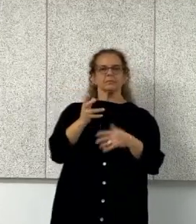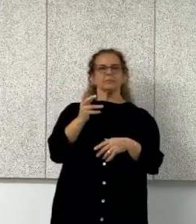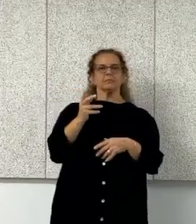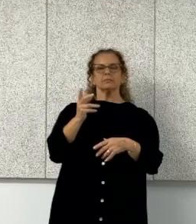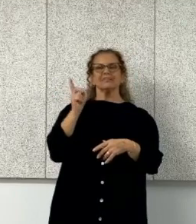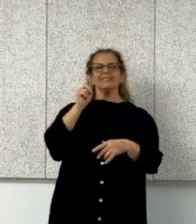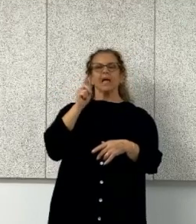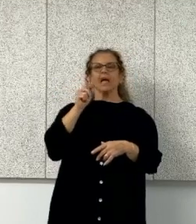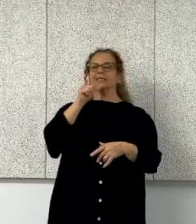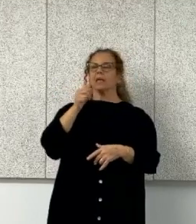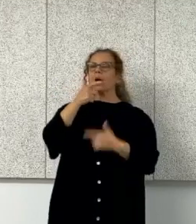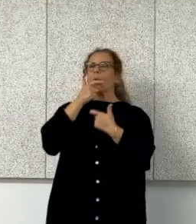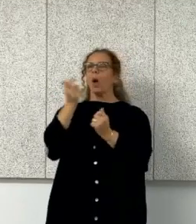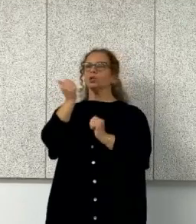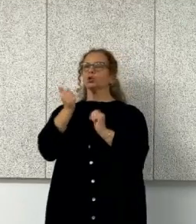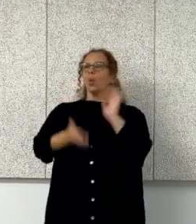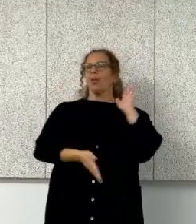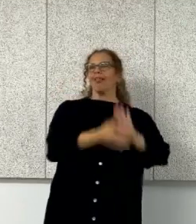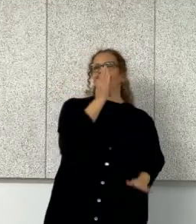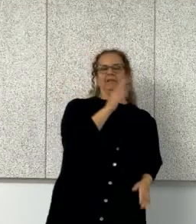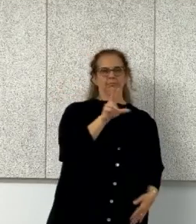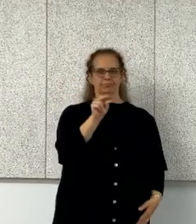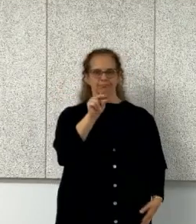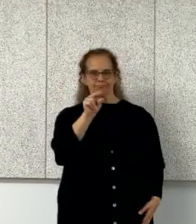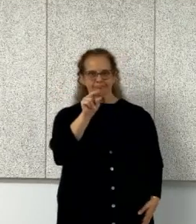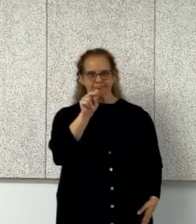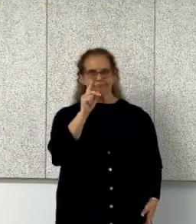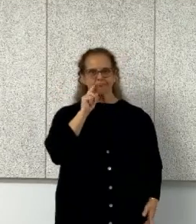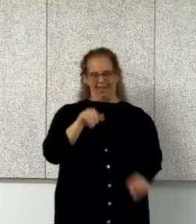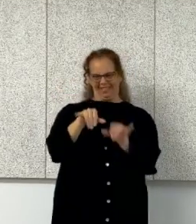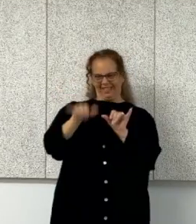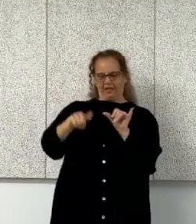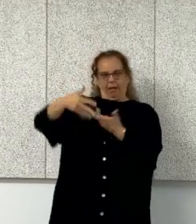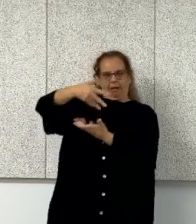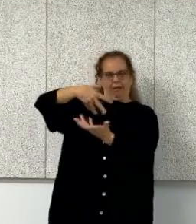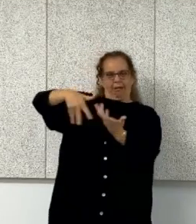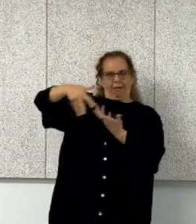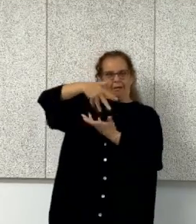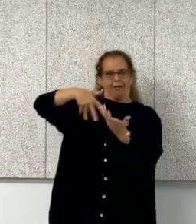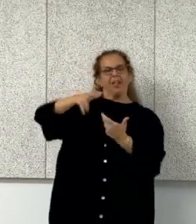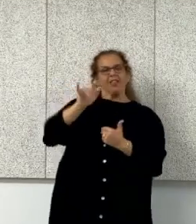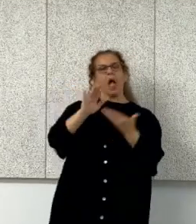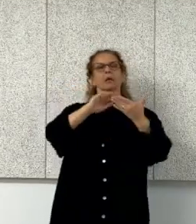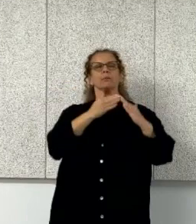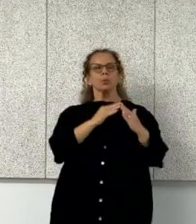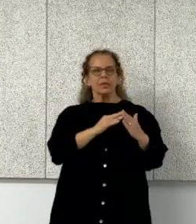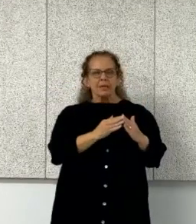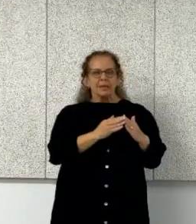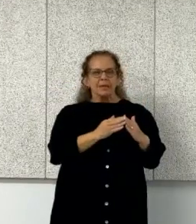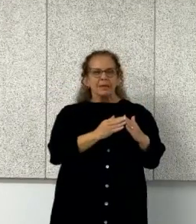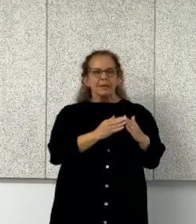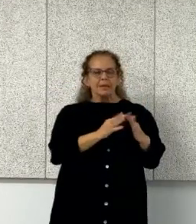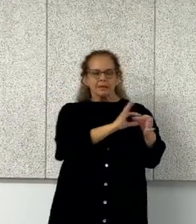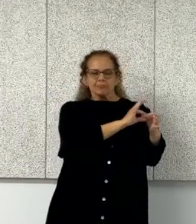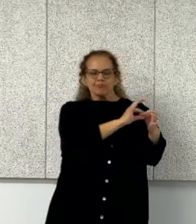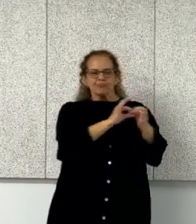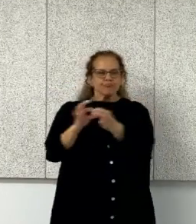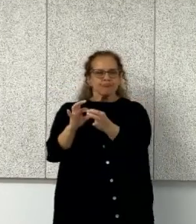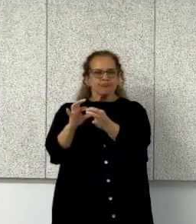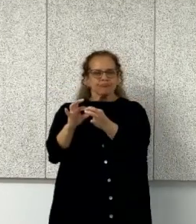after. It's that existence of that community, being within that